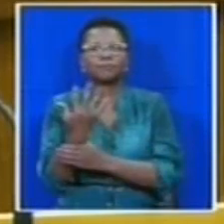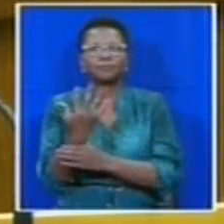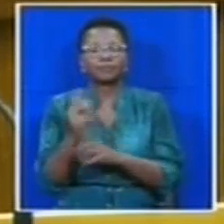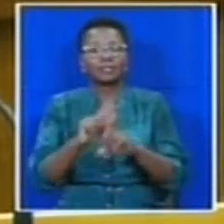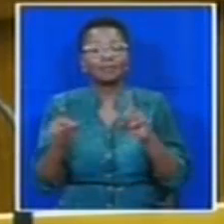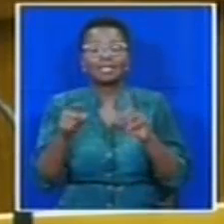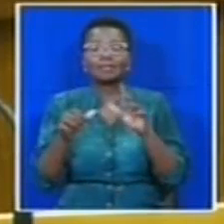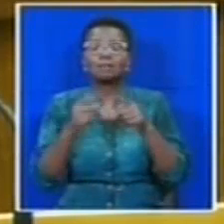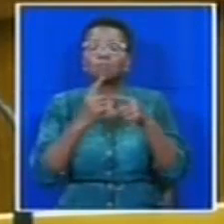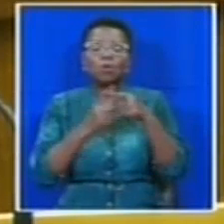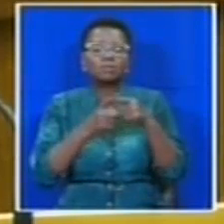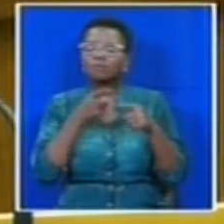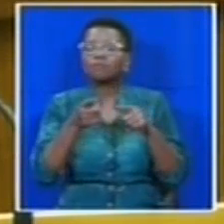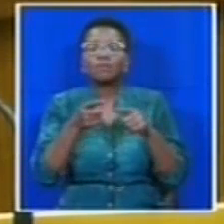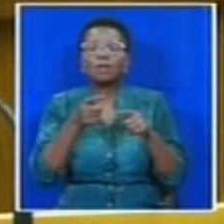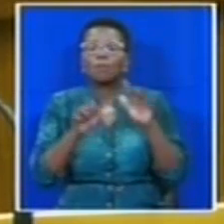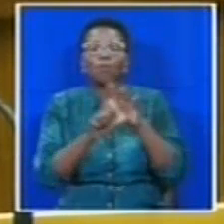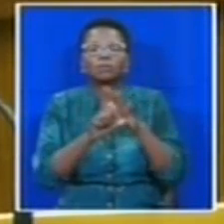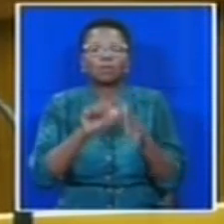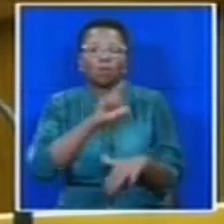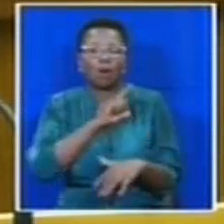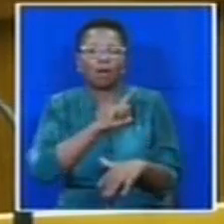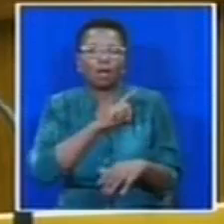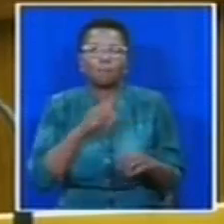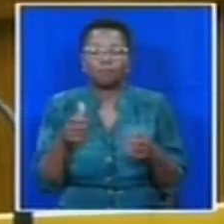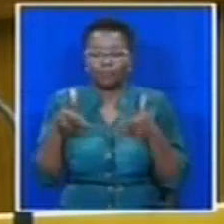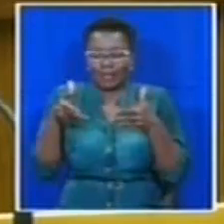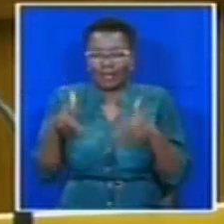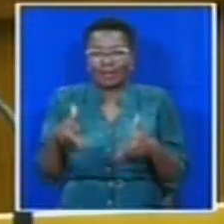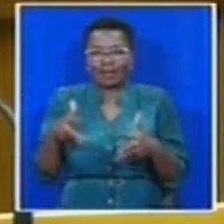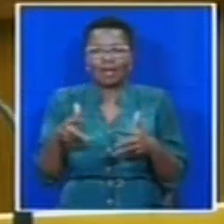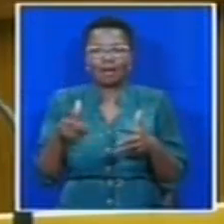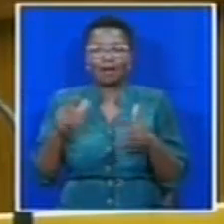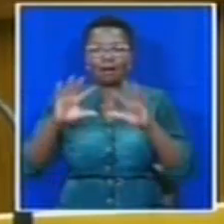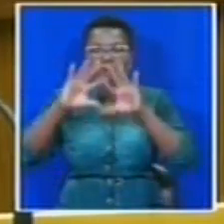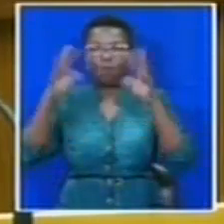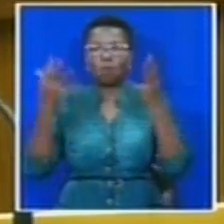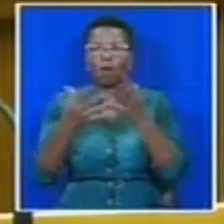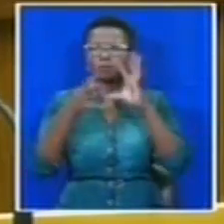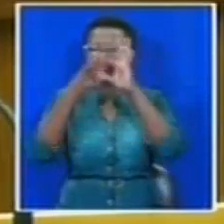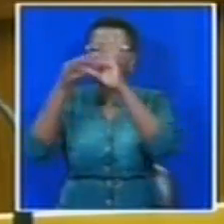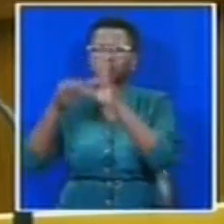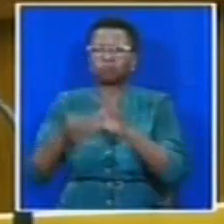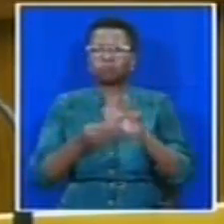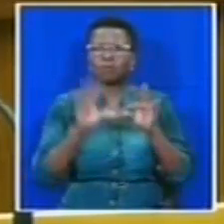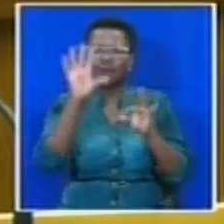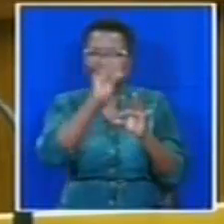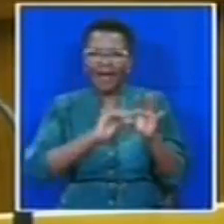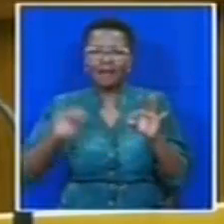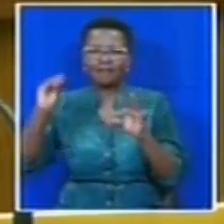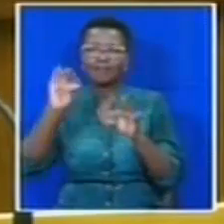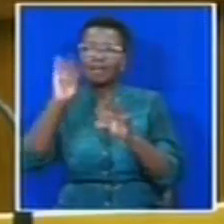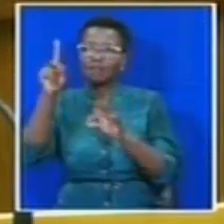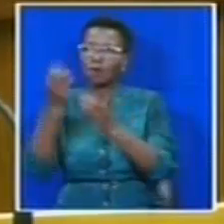matter? The answer is that we live in a highly interconnected world. Global growth impacts strongly on